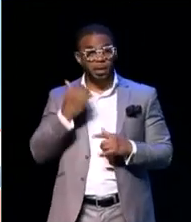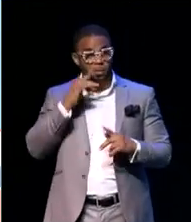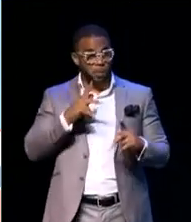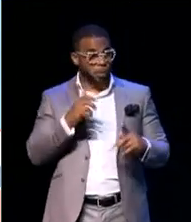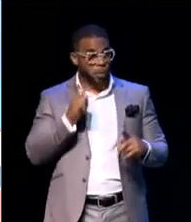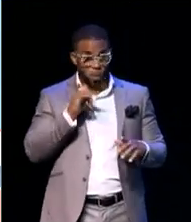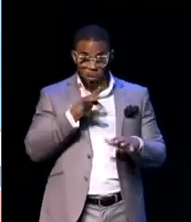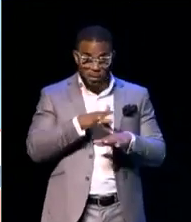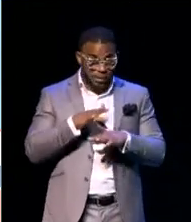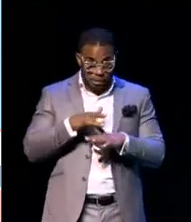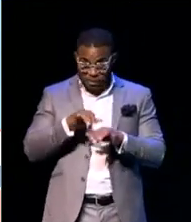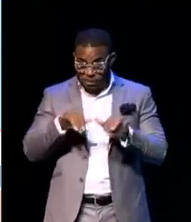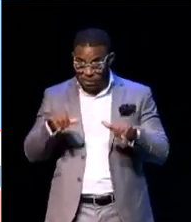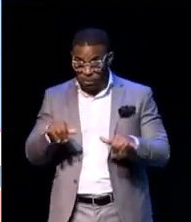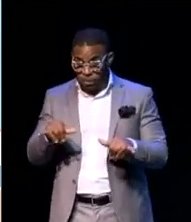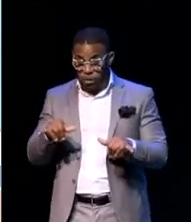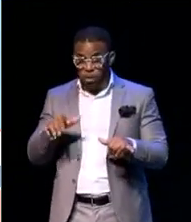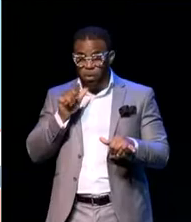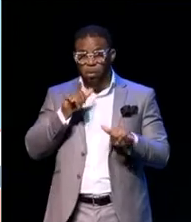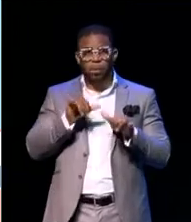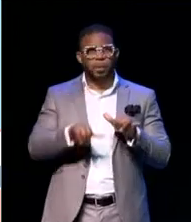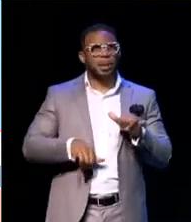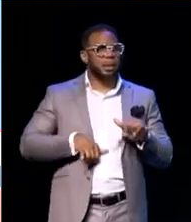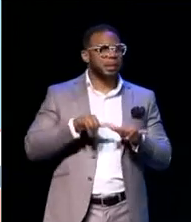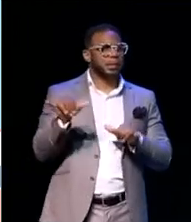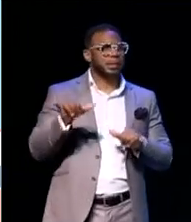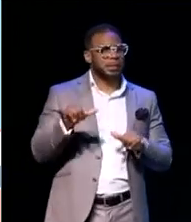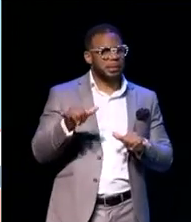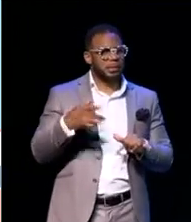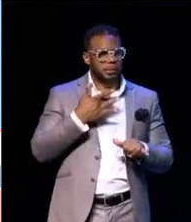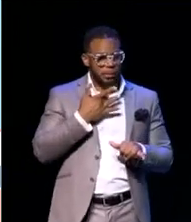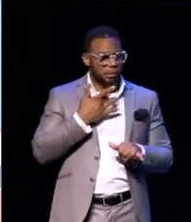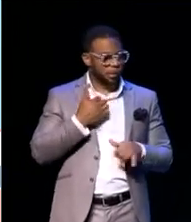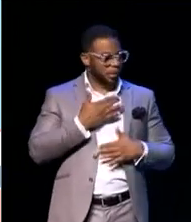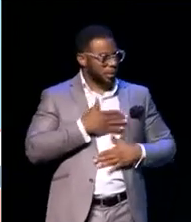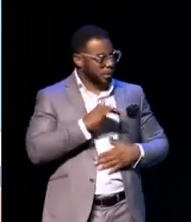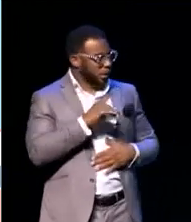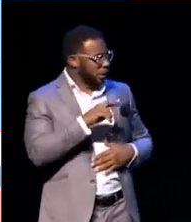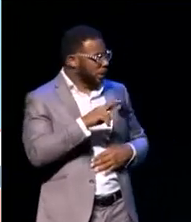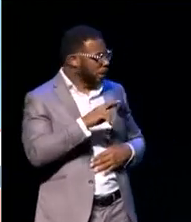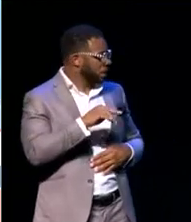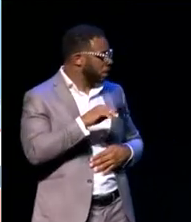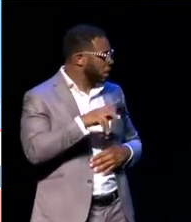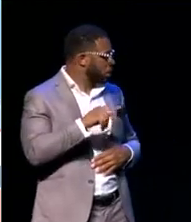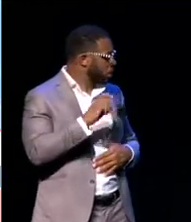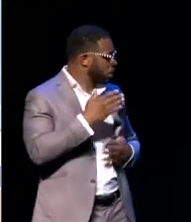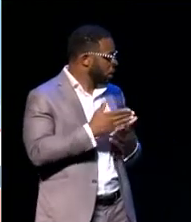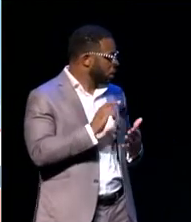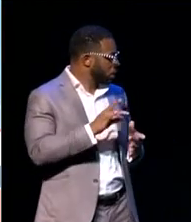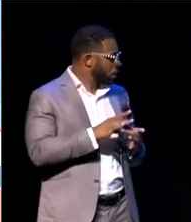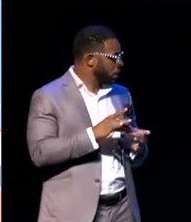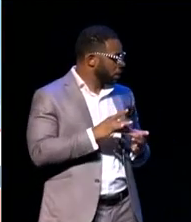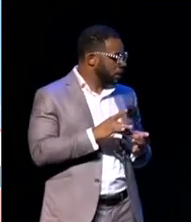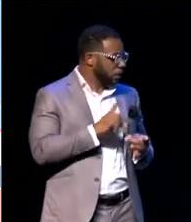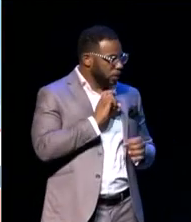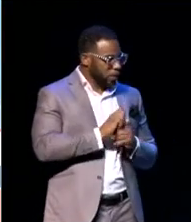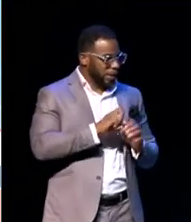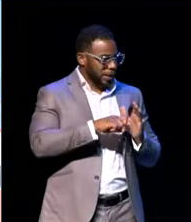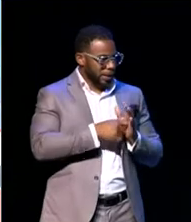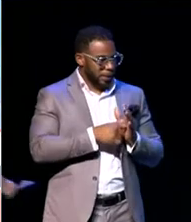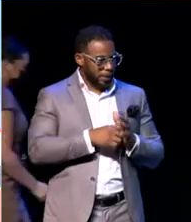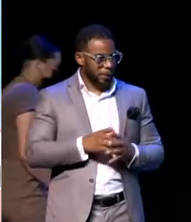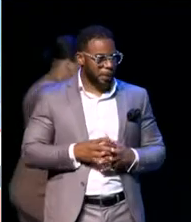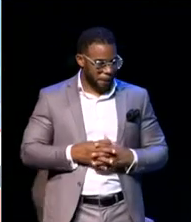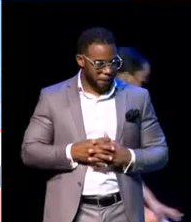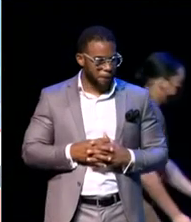people won't touch the system, we'll remain in the same predicament. I appreciate that, Dr. Nesbitt. I think one of the things you said that's really key